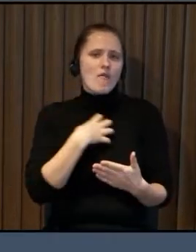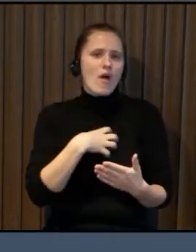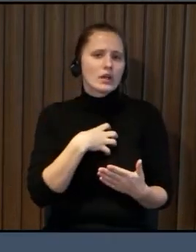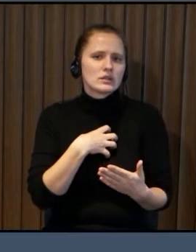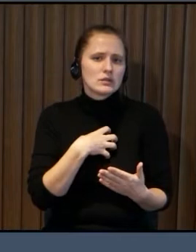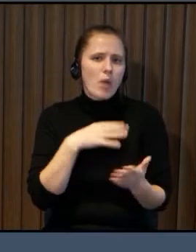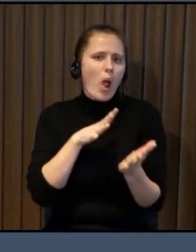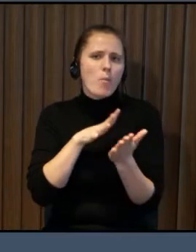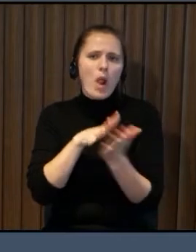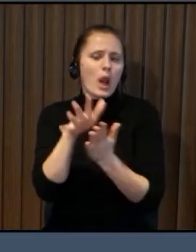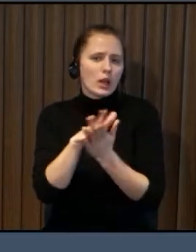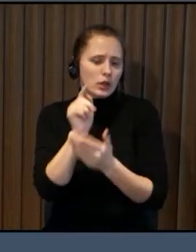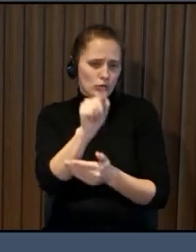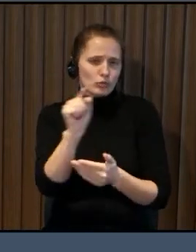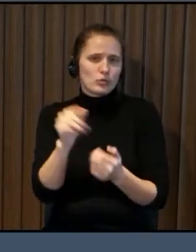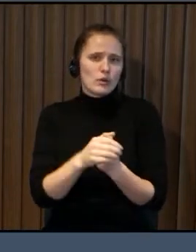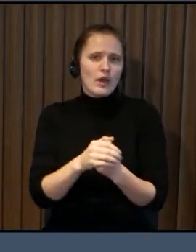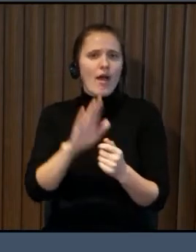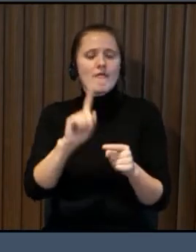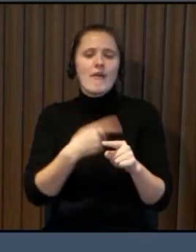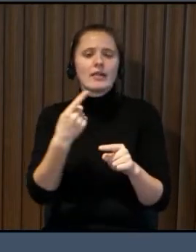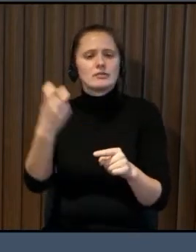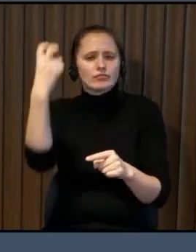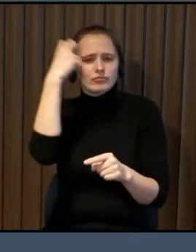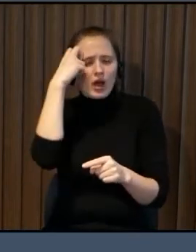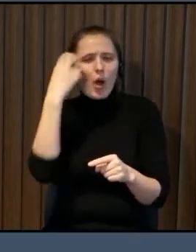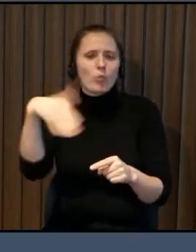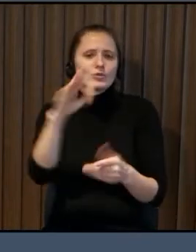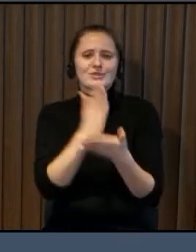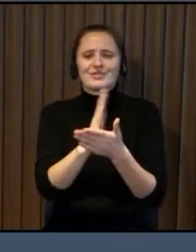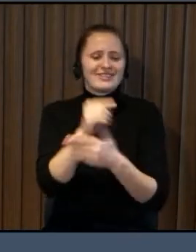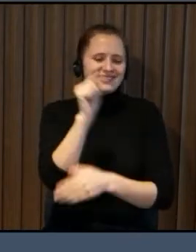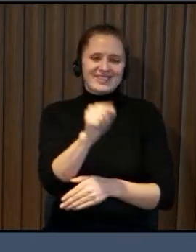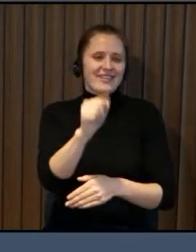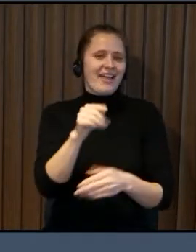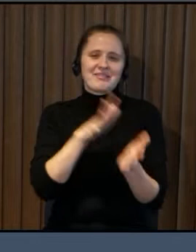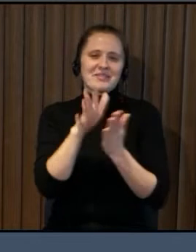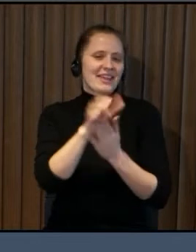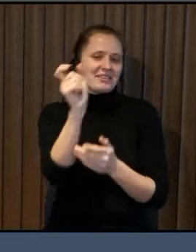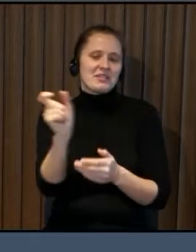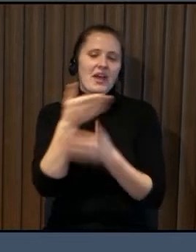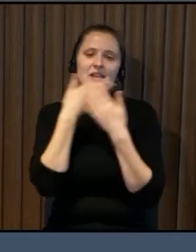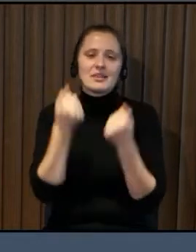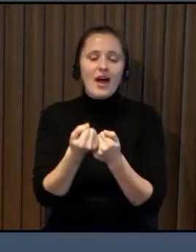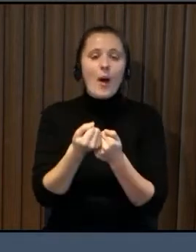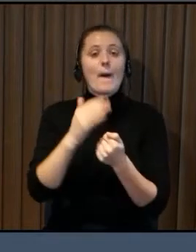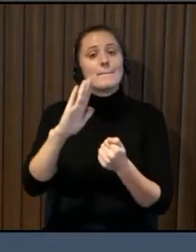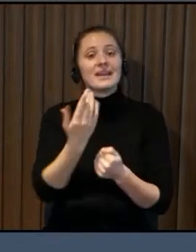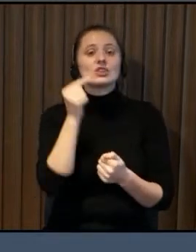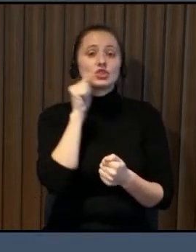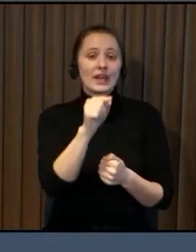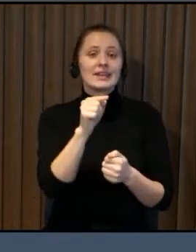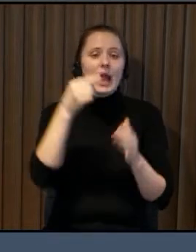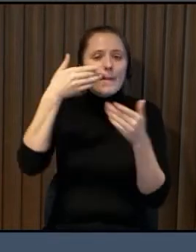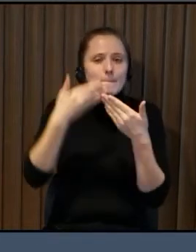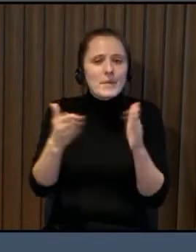with disabilities use it? And then there are also stereotypes saying that among us there are not such users. And